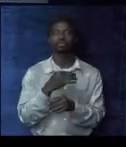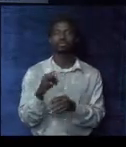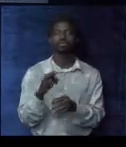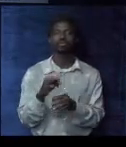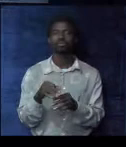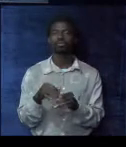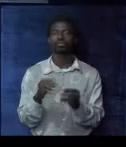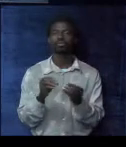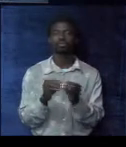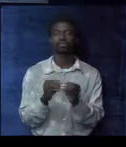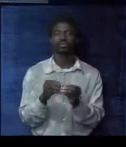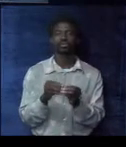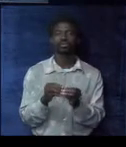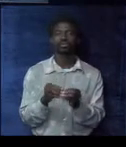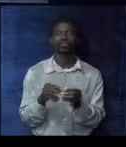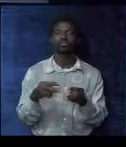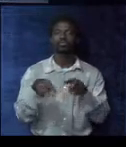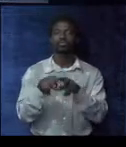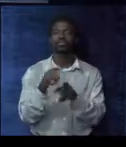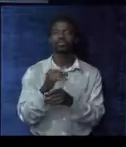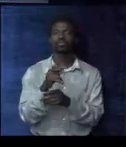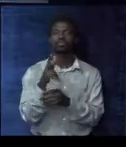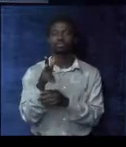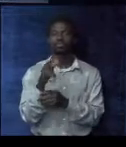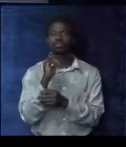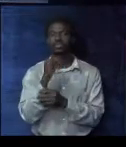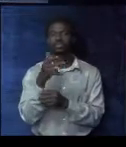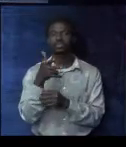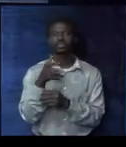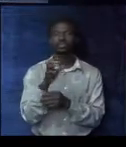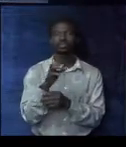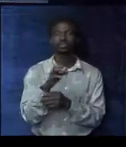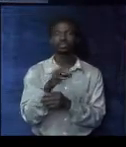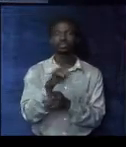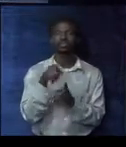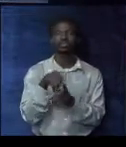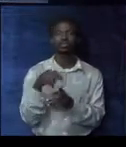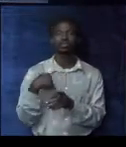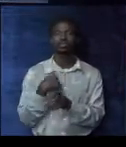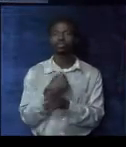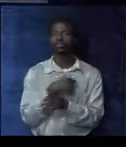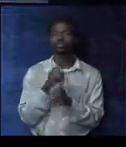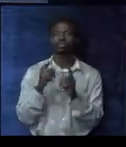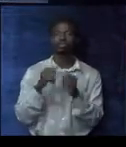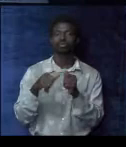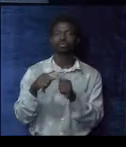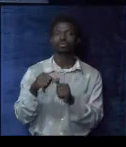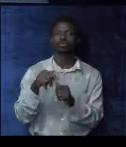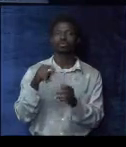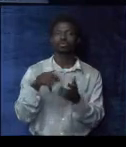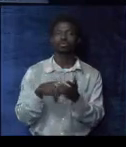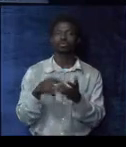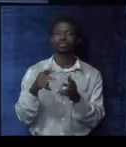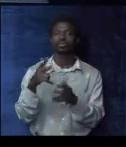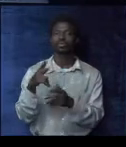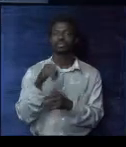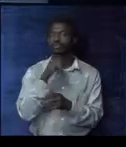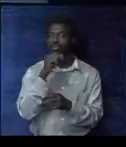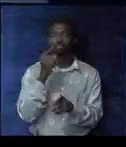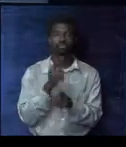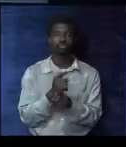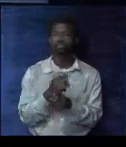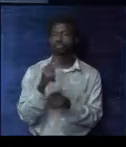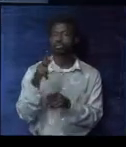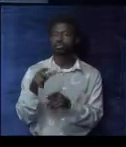this case, the value of 3 is 300, and that is because when we talk about these 3, we're not talking